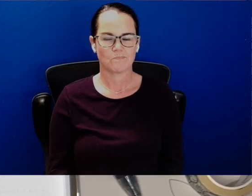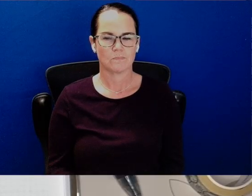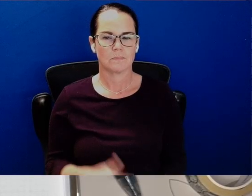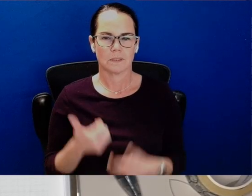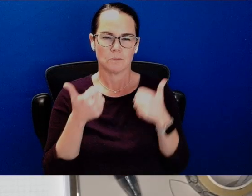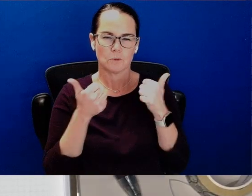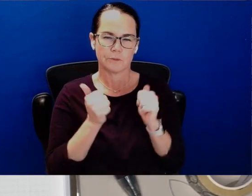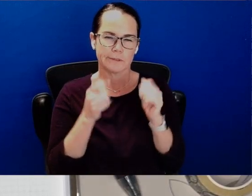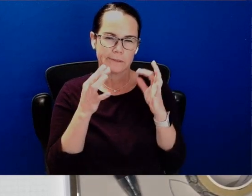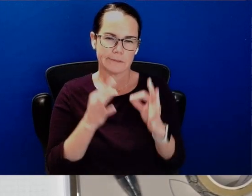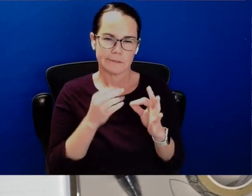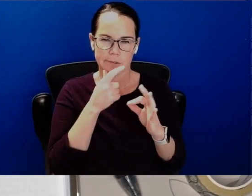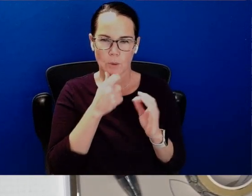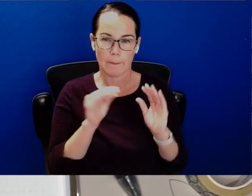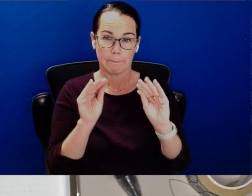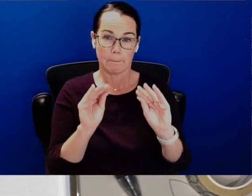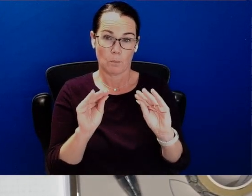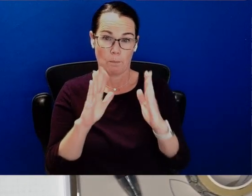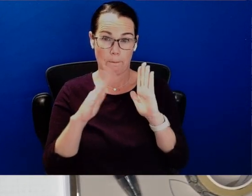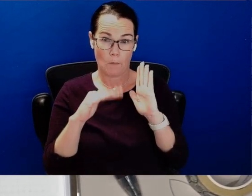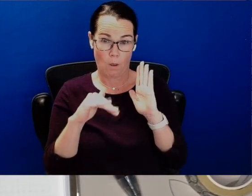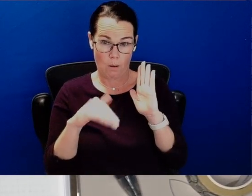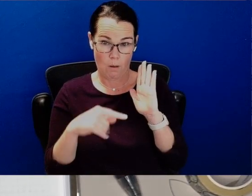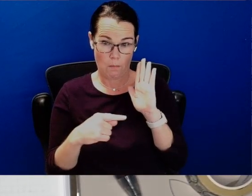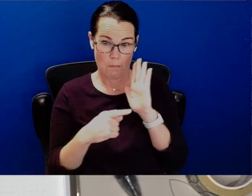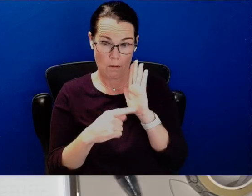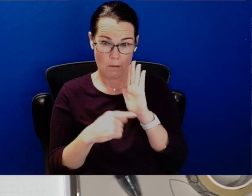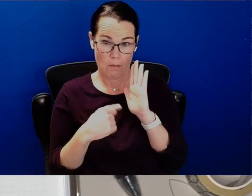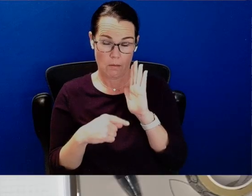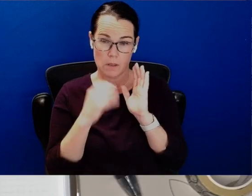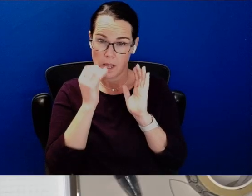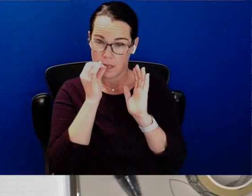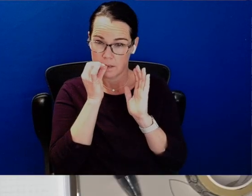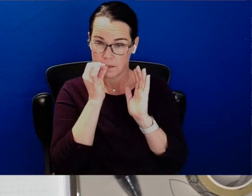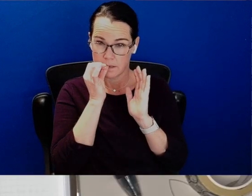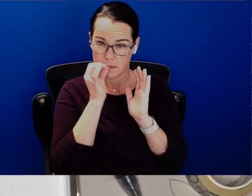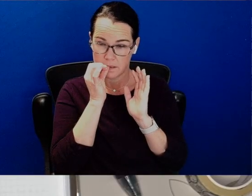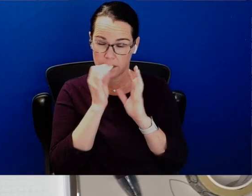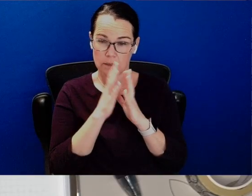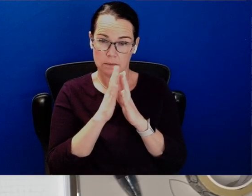Trying to decide, do I put it at the bottom of the page?